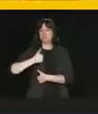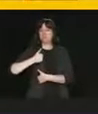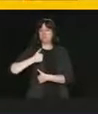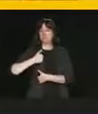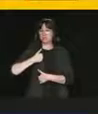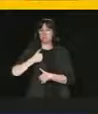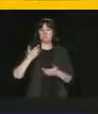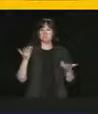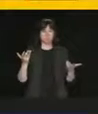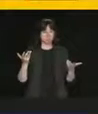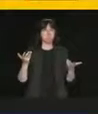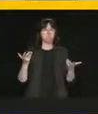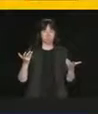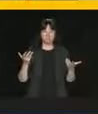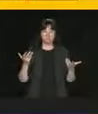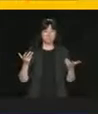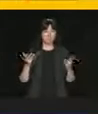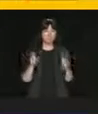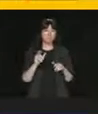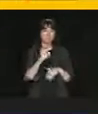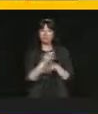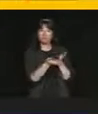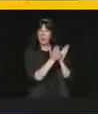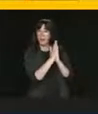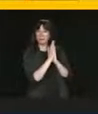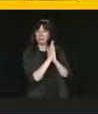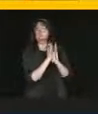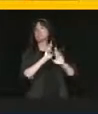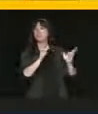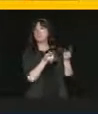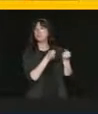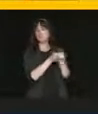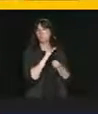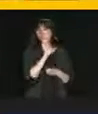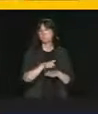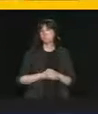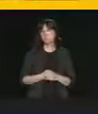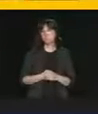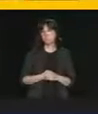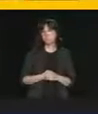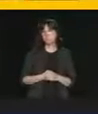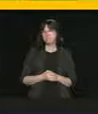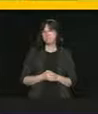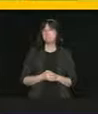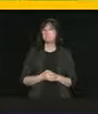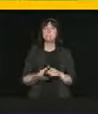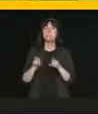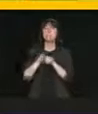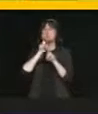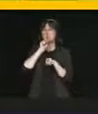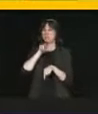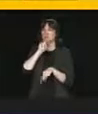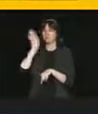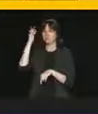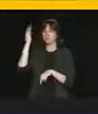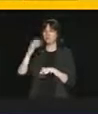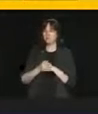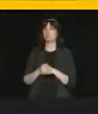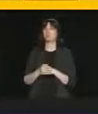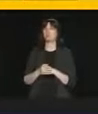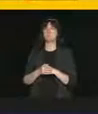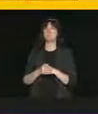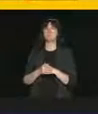support, we're there for military support if we receive a request from the province. Nous allons être là pour aider. We will be there